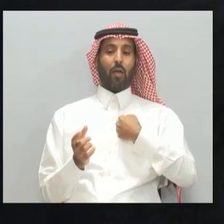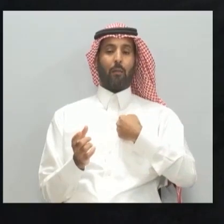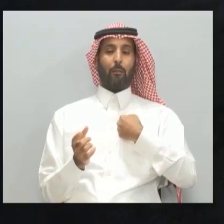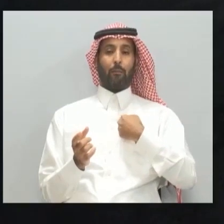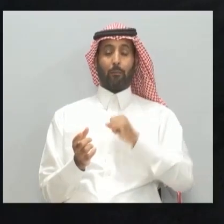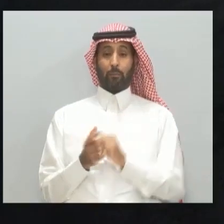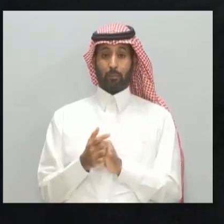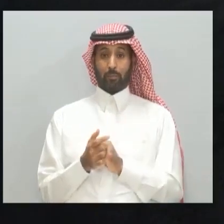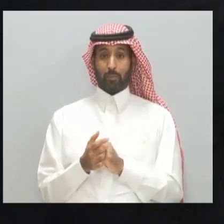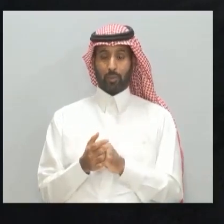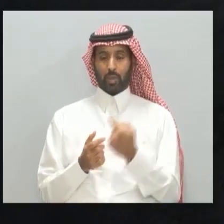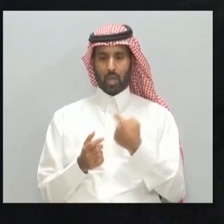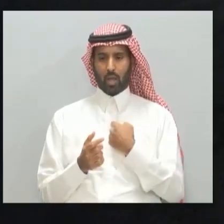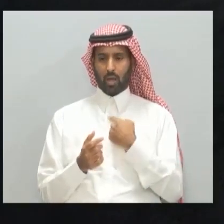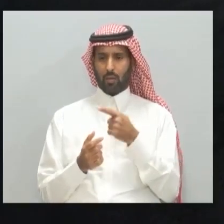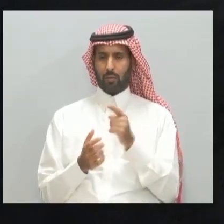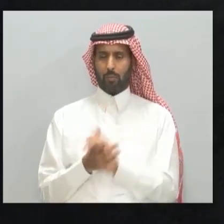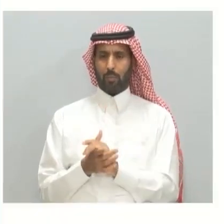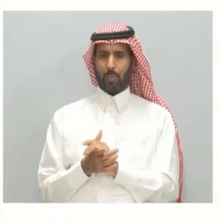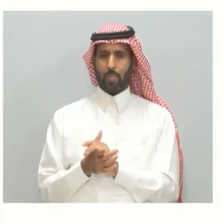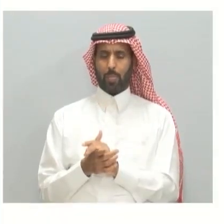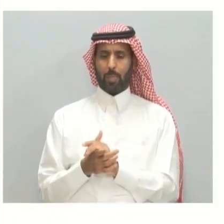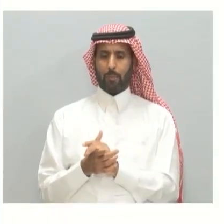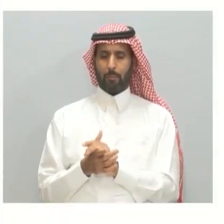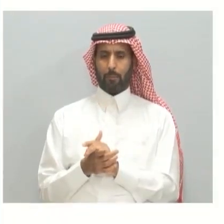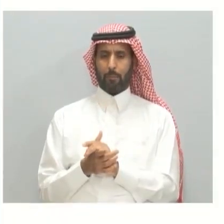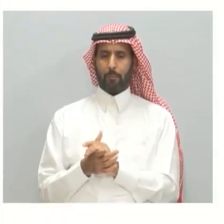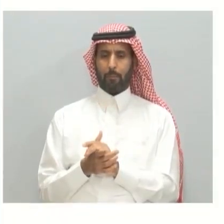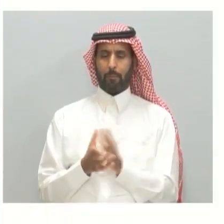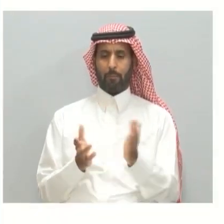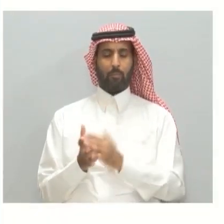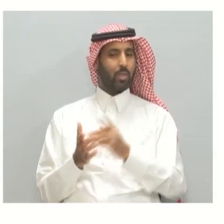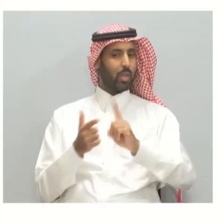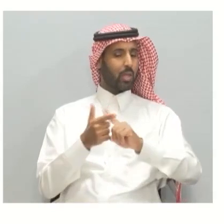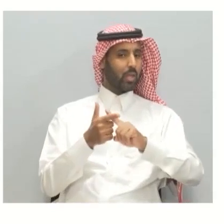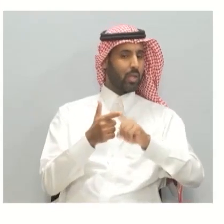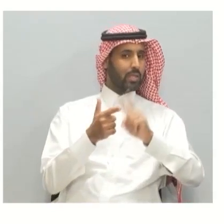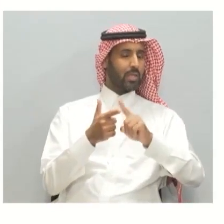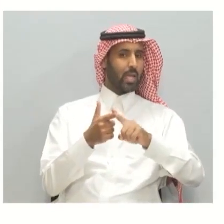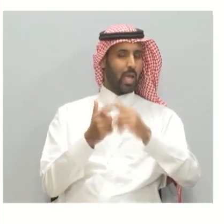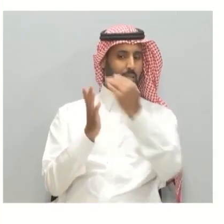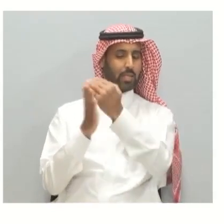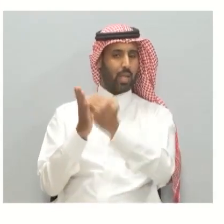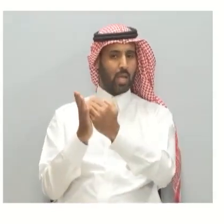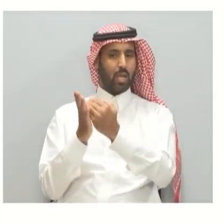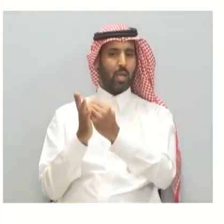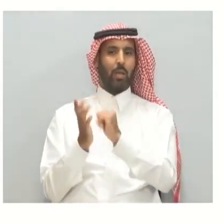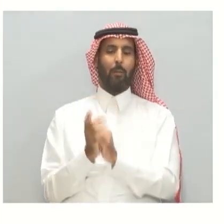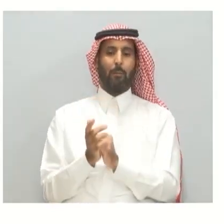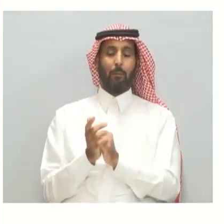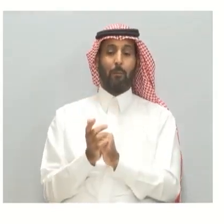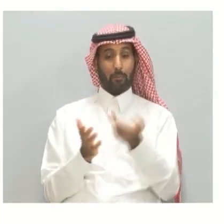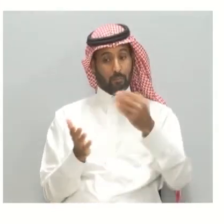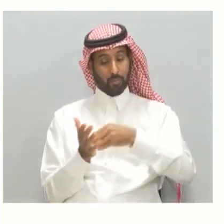said, I. This is the first paragraph. He used I. What about the second paragraph?